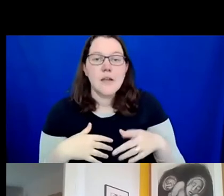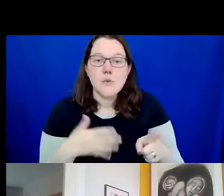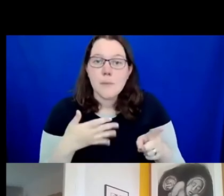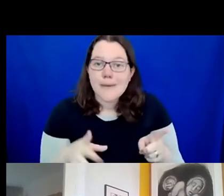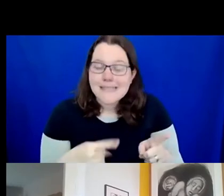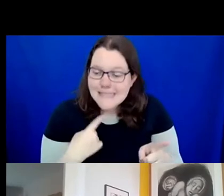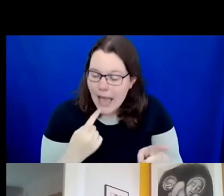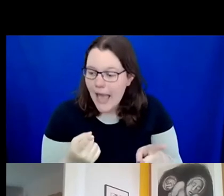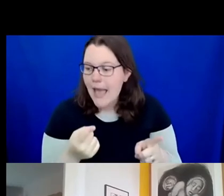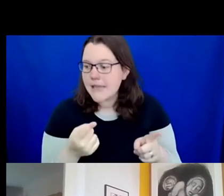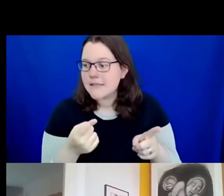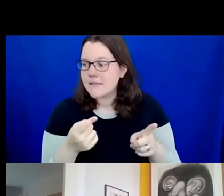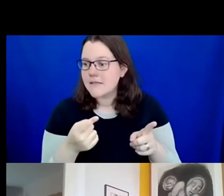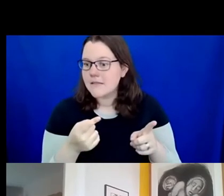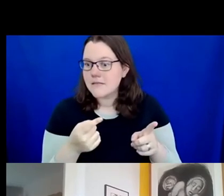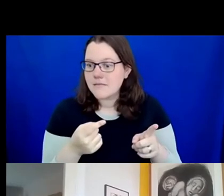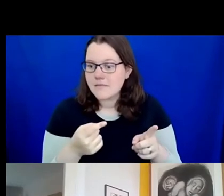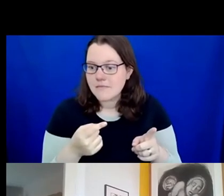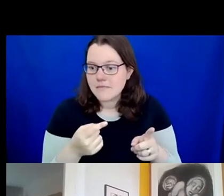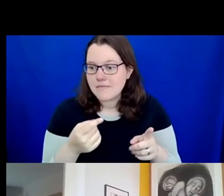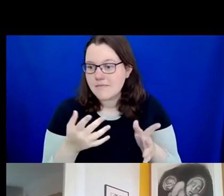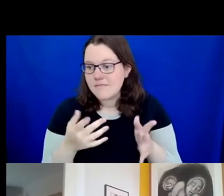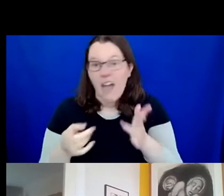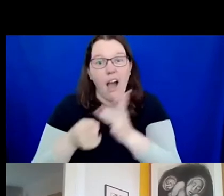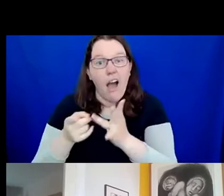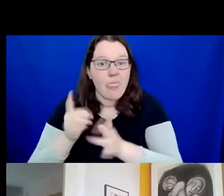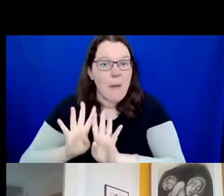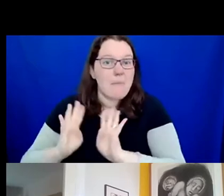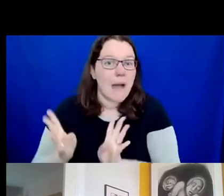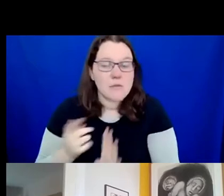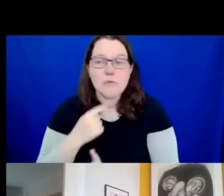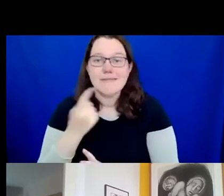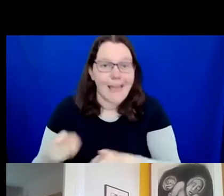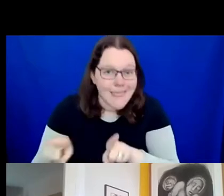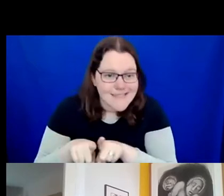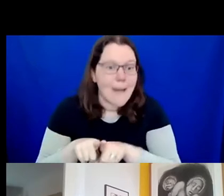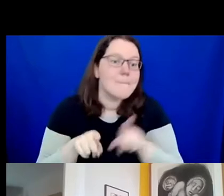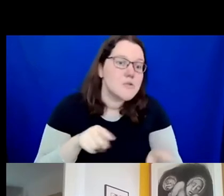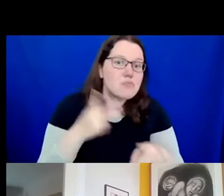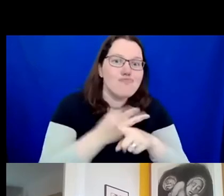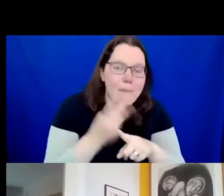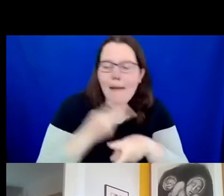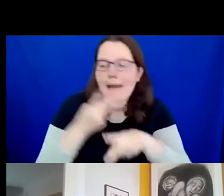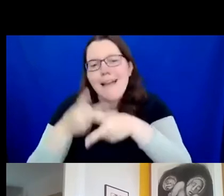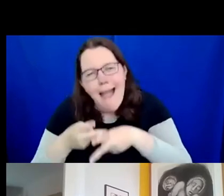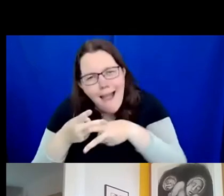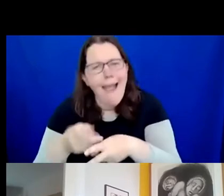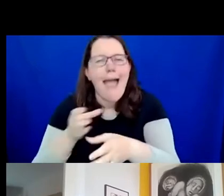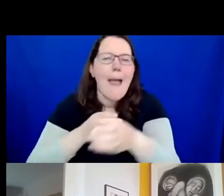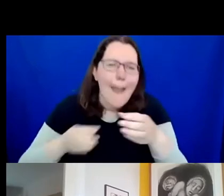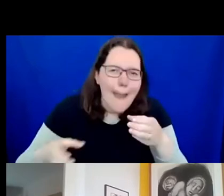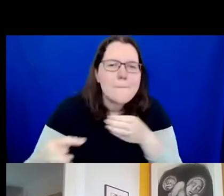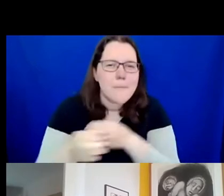been reiterated in other panels as well about care and empathy. But, you know, a